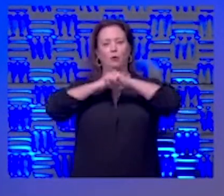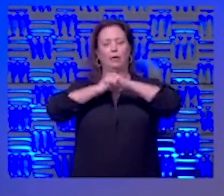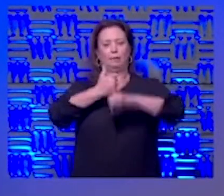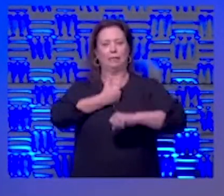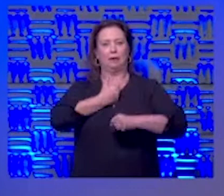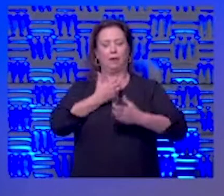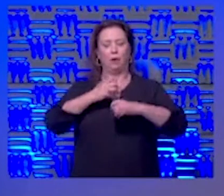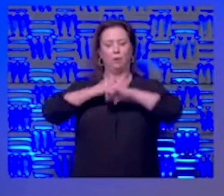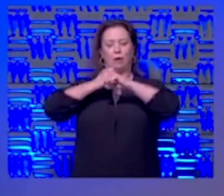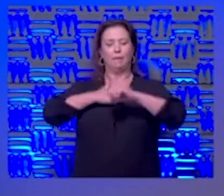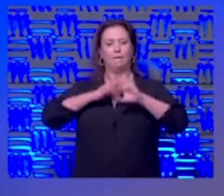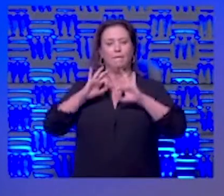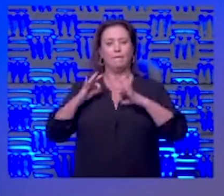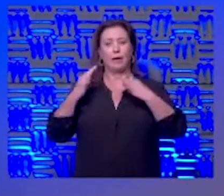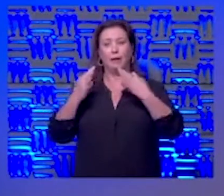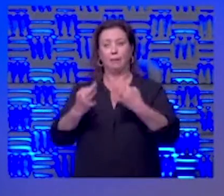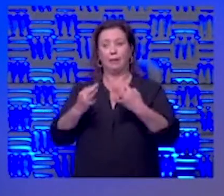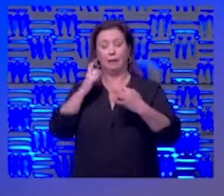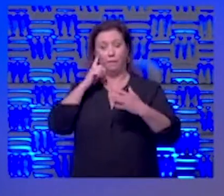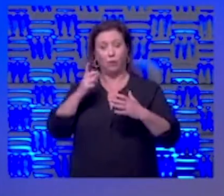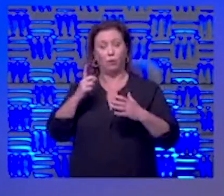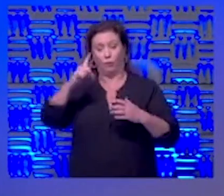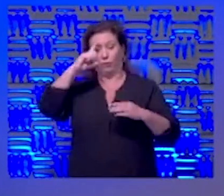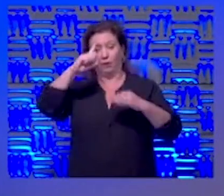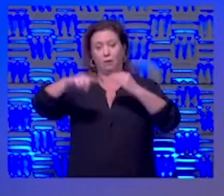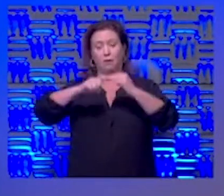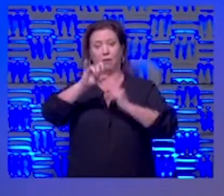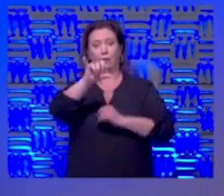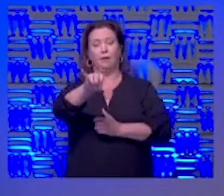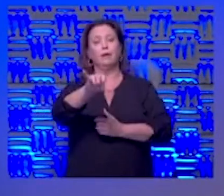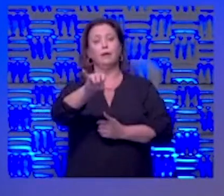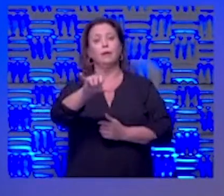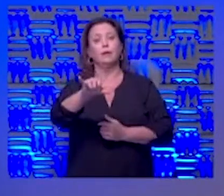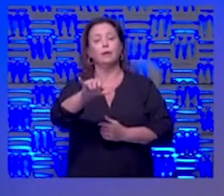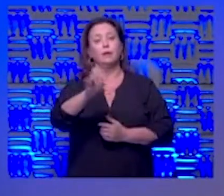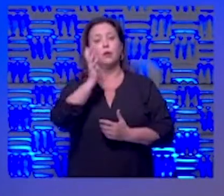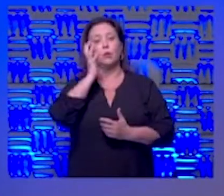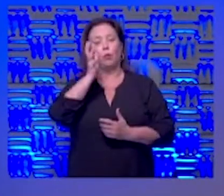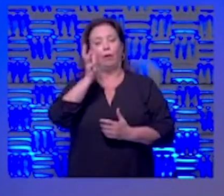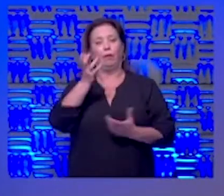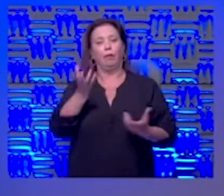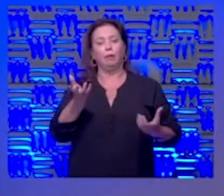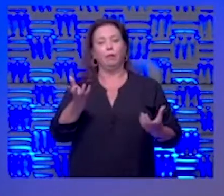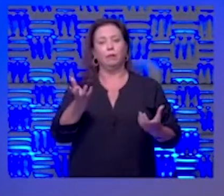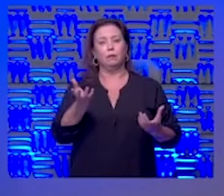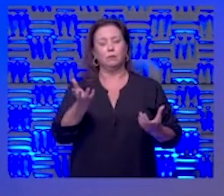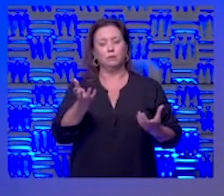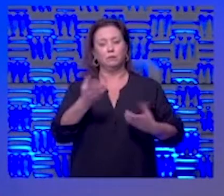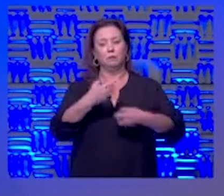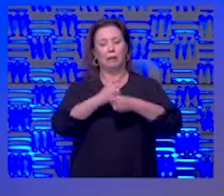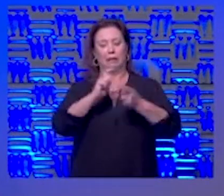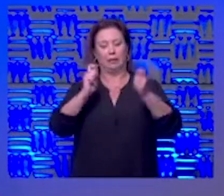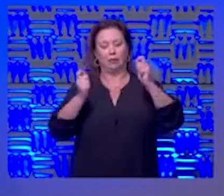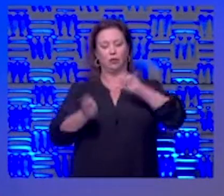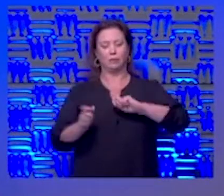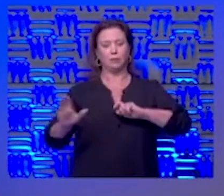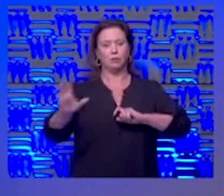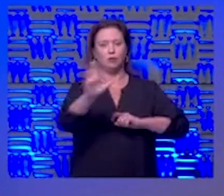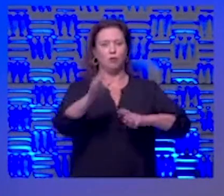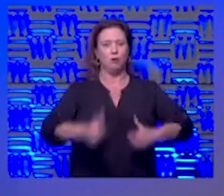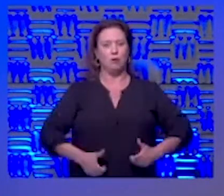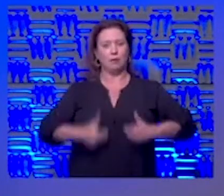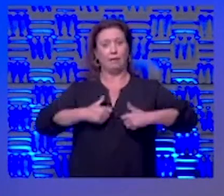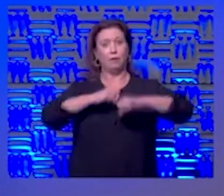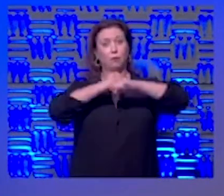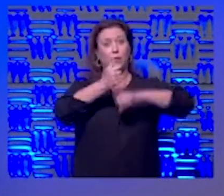and my family. And if you go about thinking like that, you will be able to make the adjustments in your life to protect